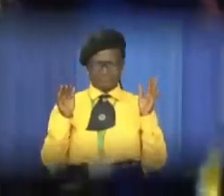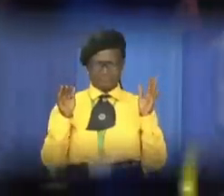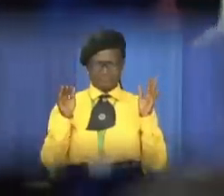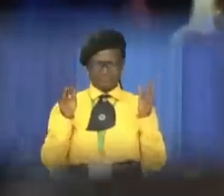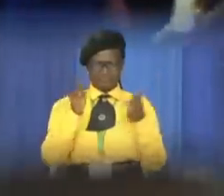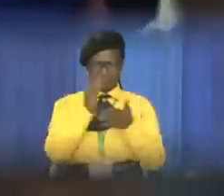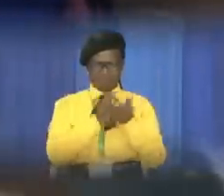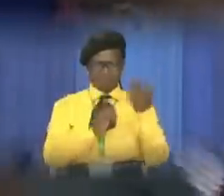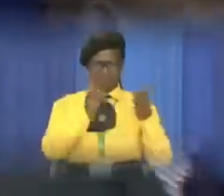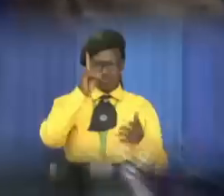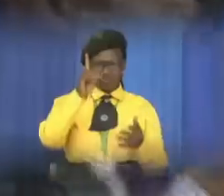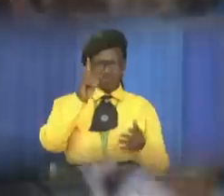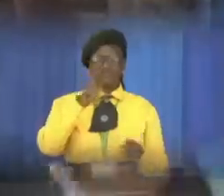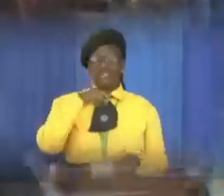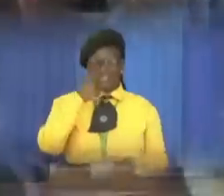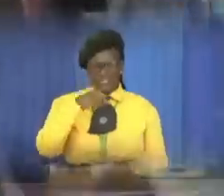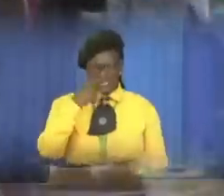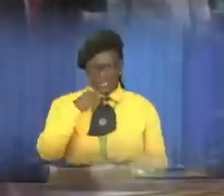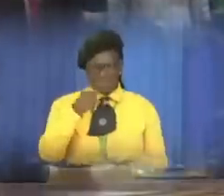Someone said